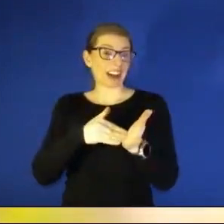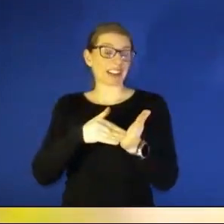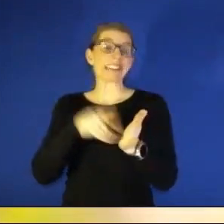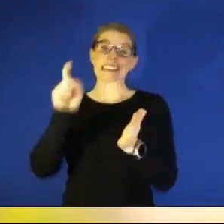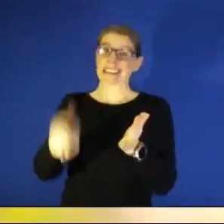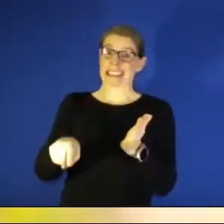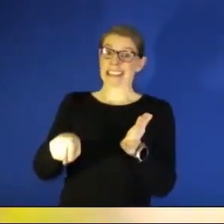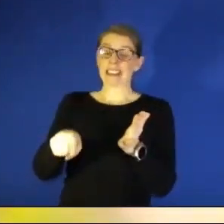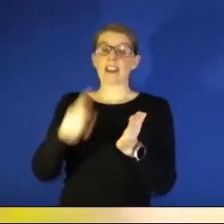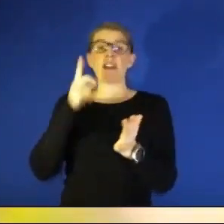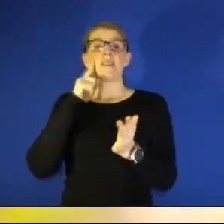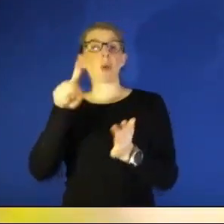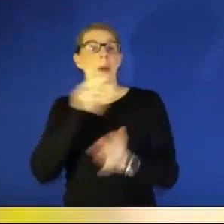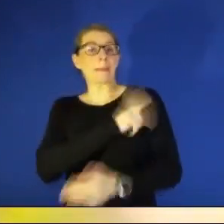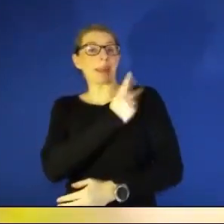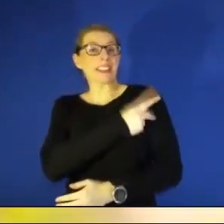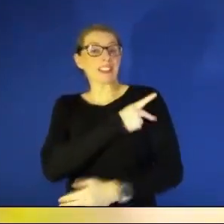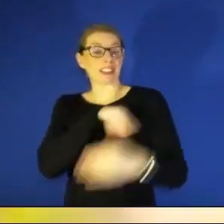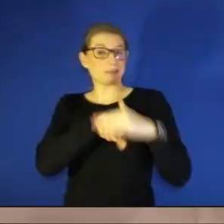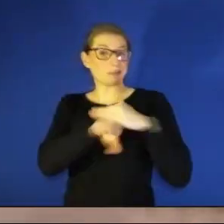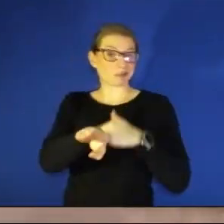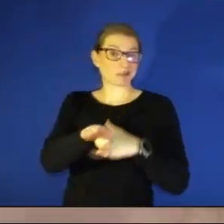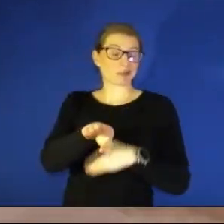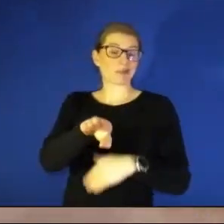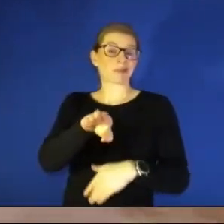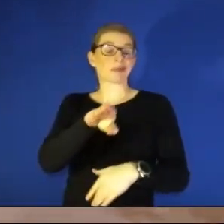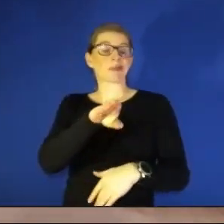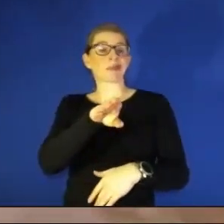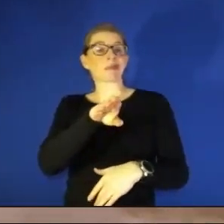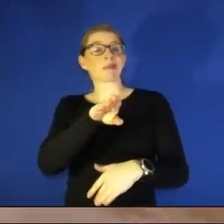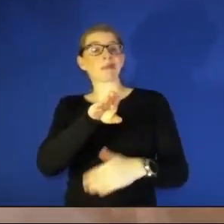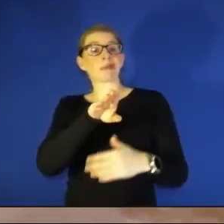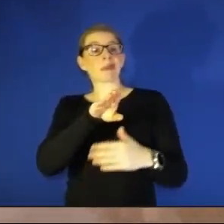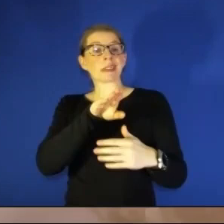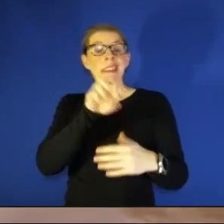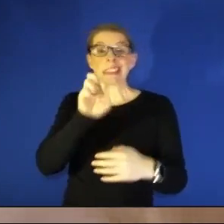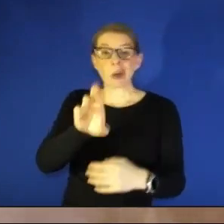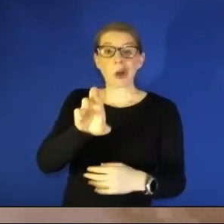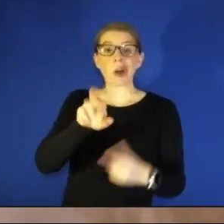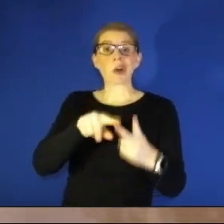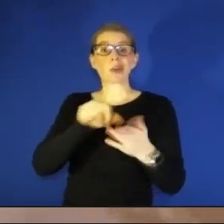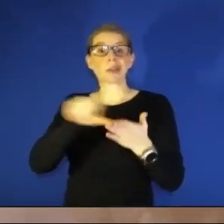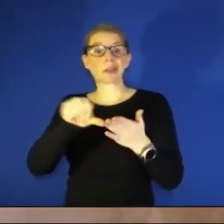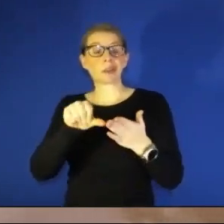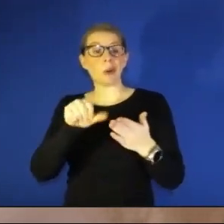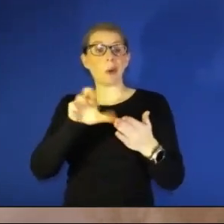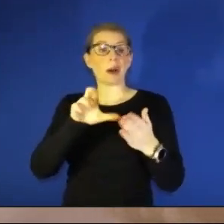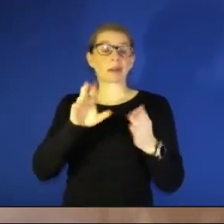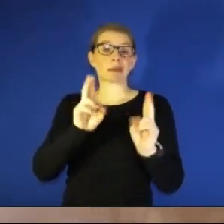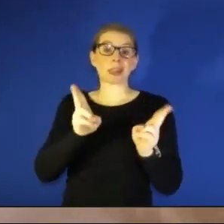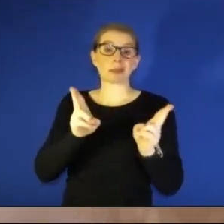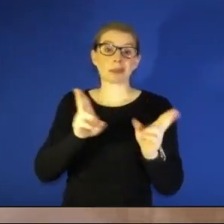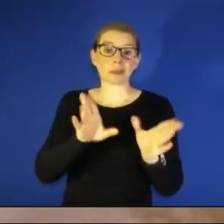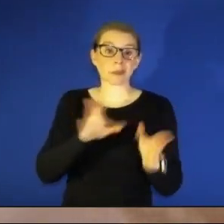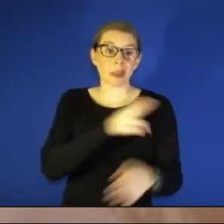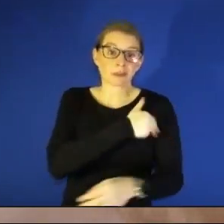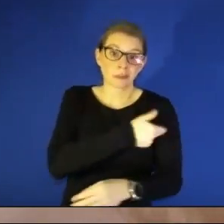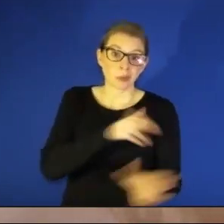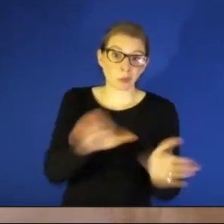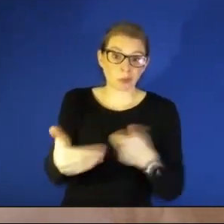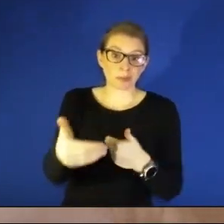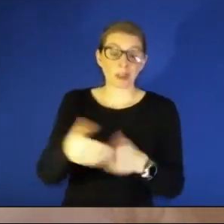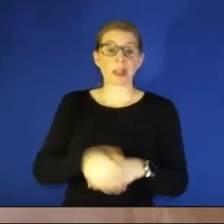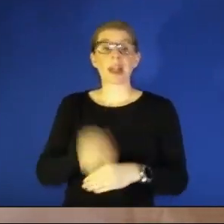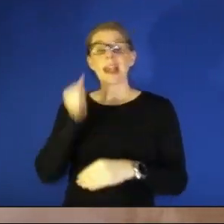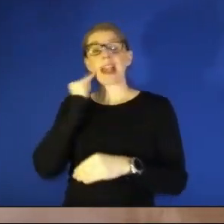emergency room. Researchers in Canada found patients in the ER who spent just 10 minutes with a trained therapy dog reported less pain,